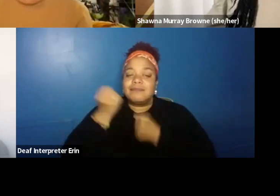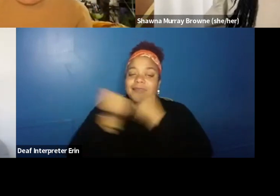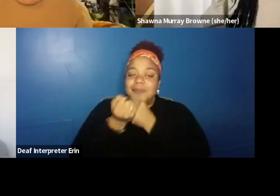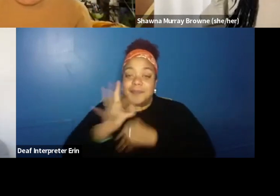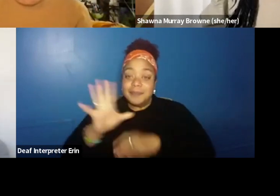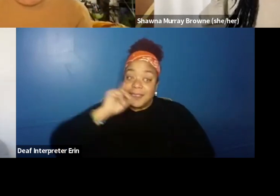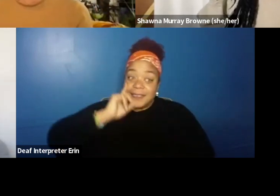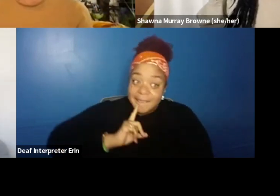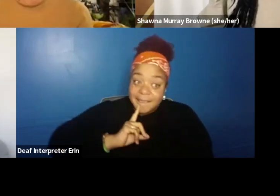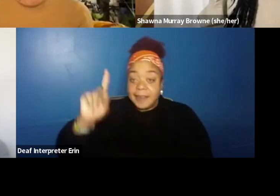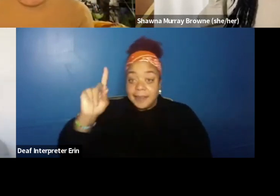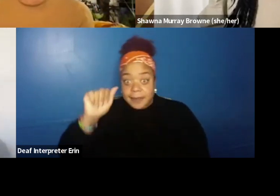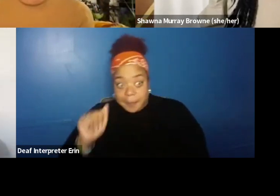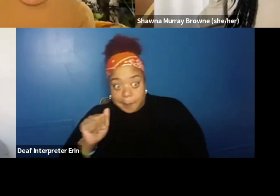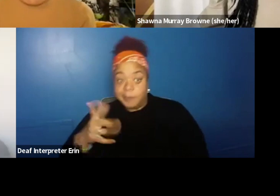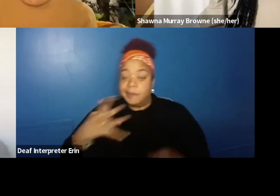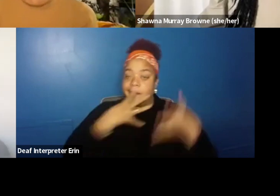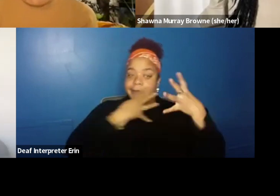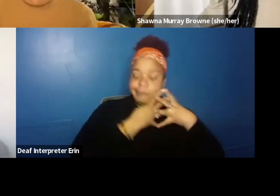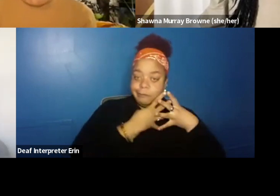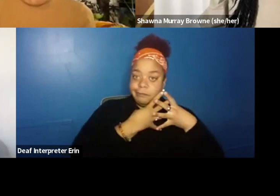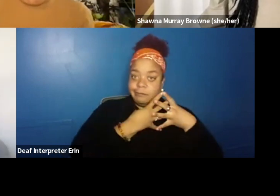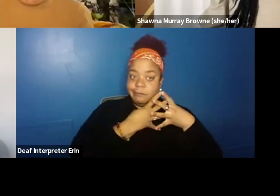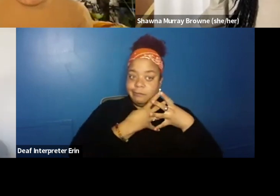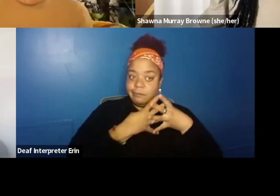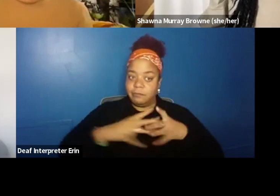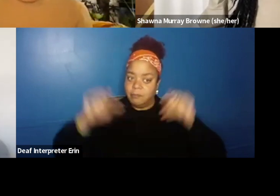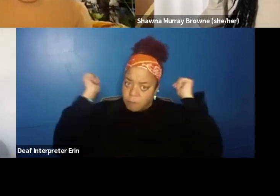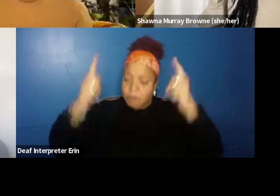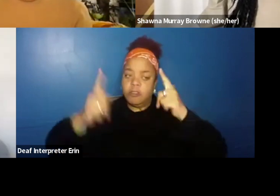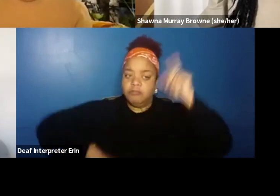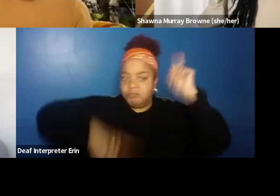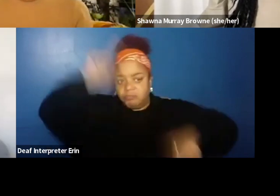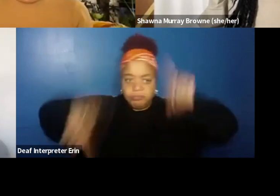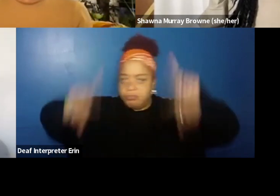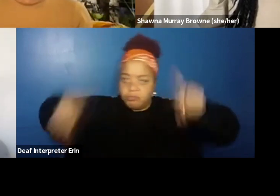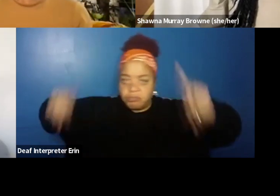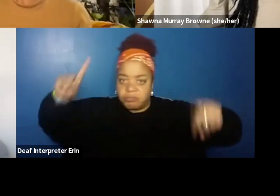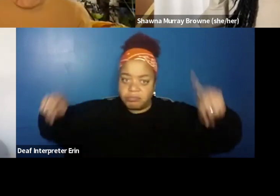disabled, incarcerated, and all forms of incarceration folks.